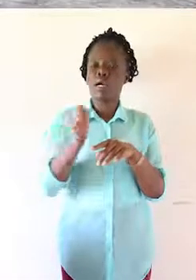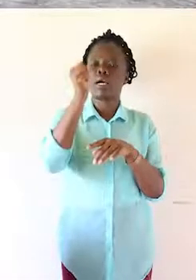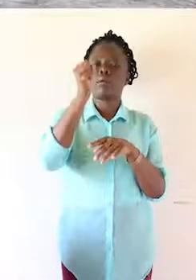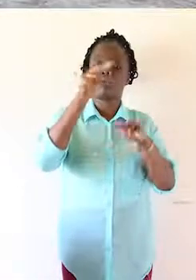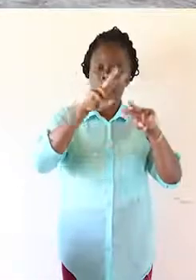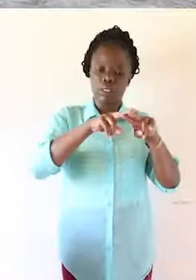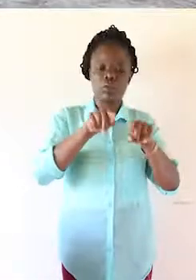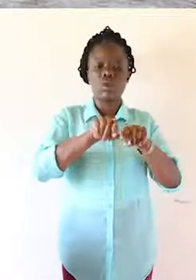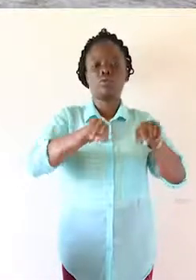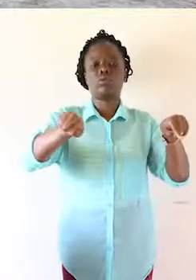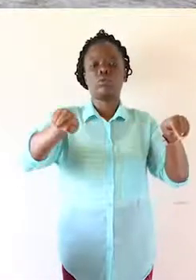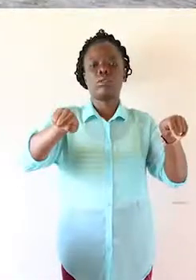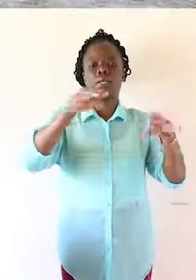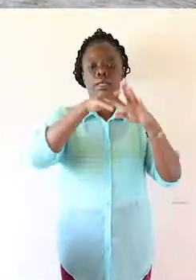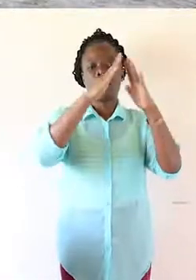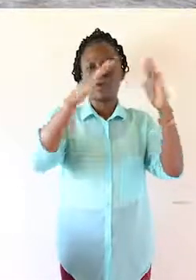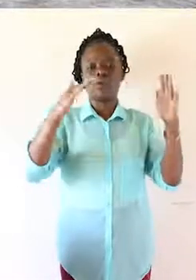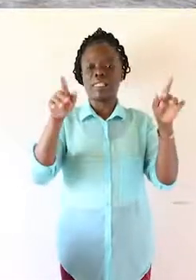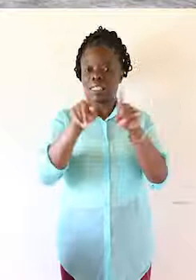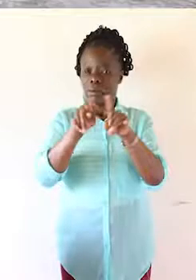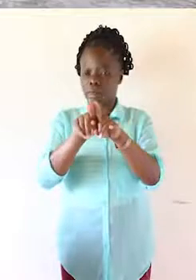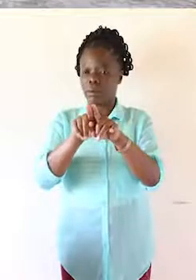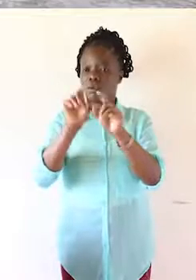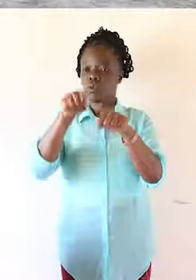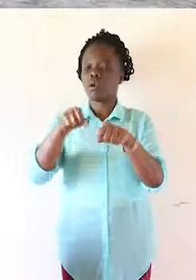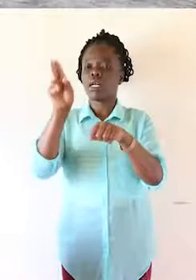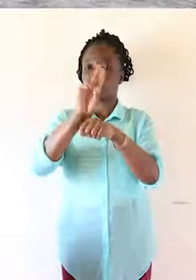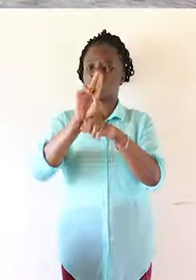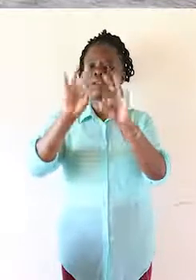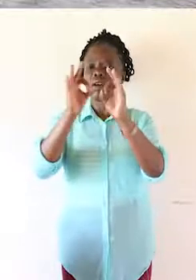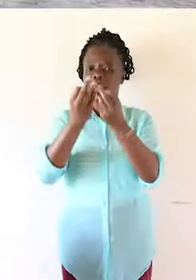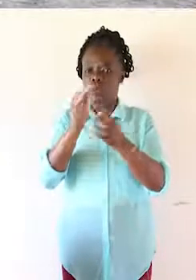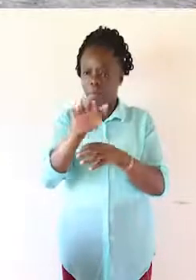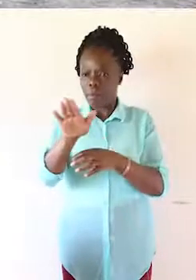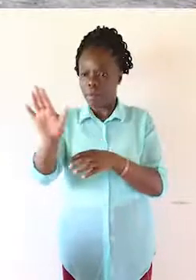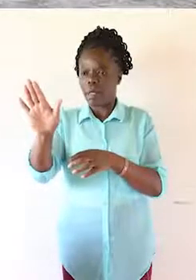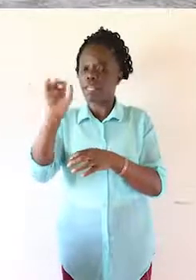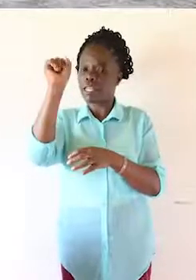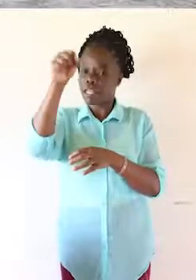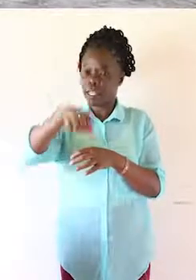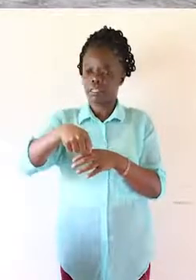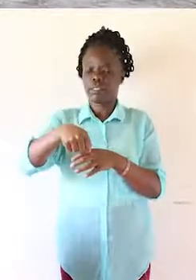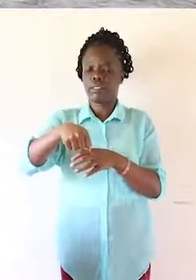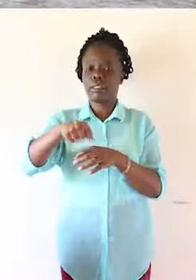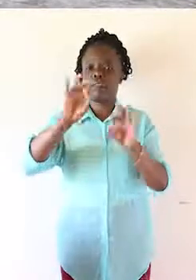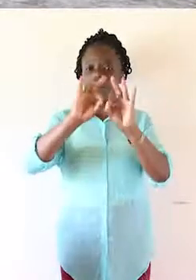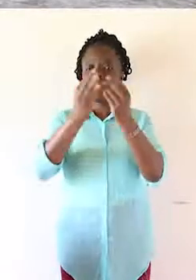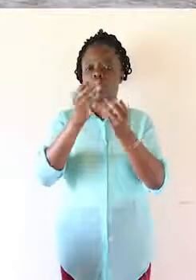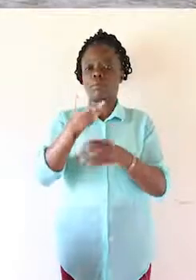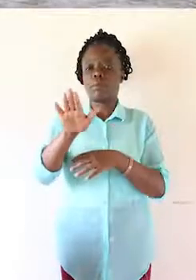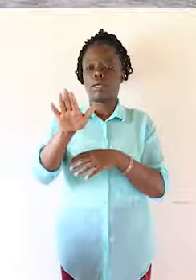wake up, you sit on the stool, in the house. Again, you can also use it with your family.